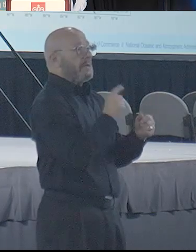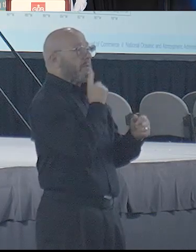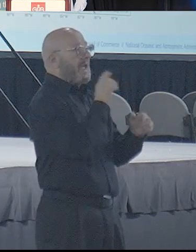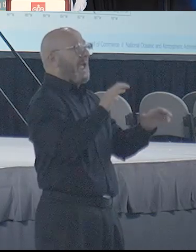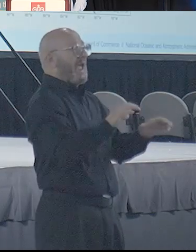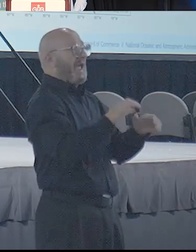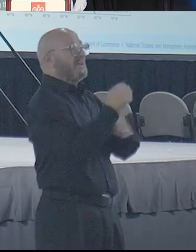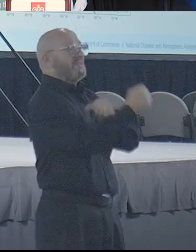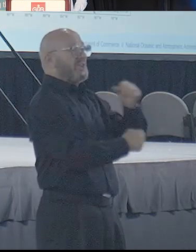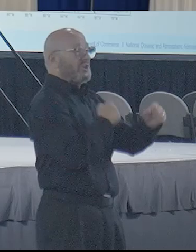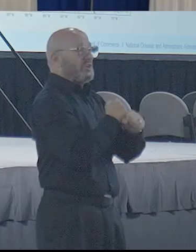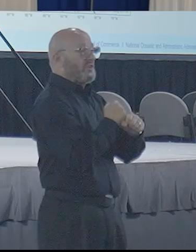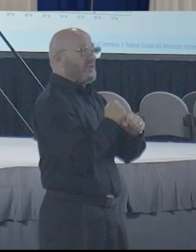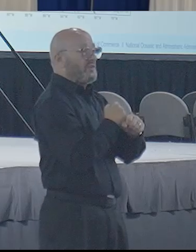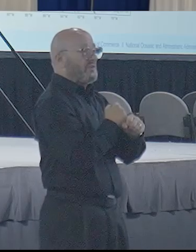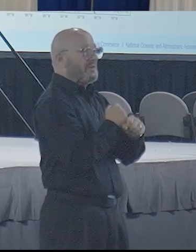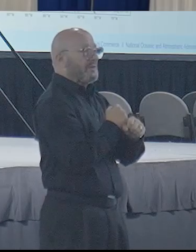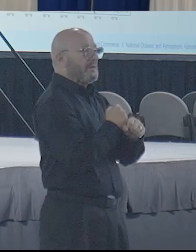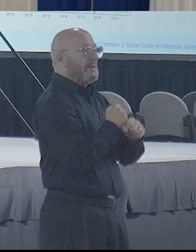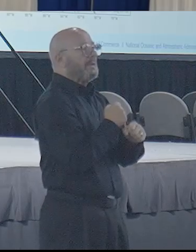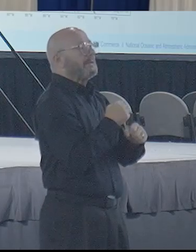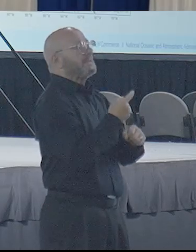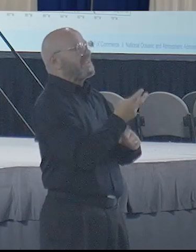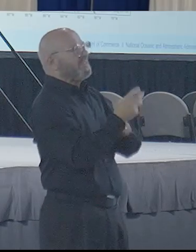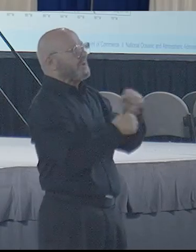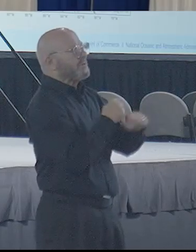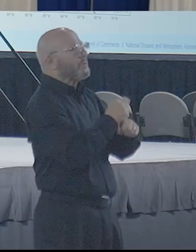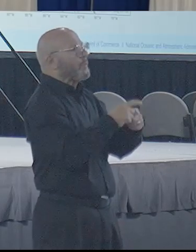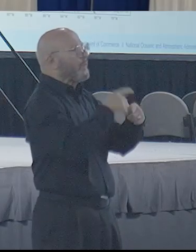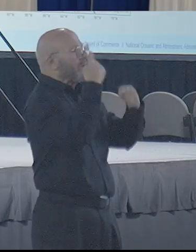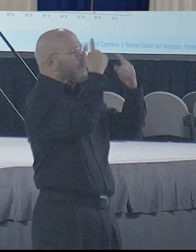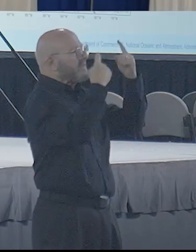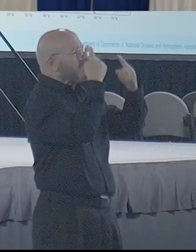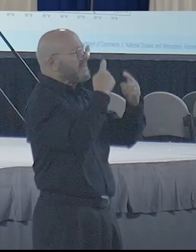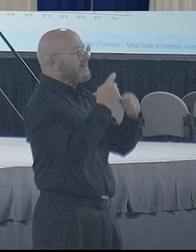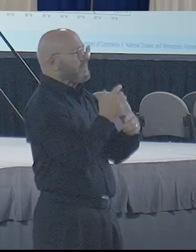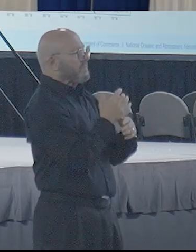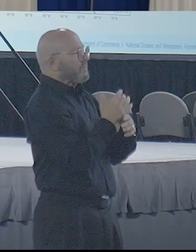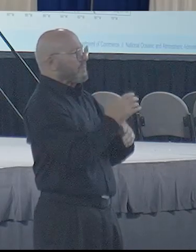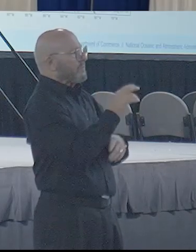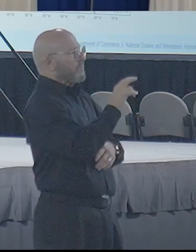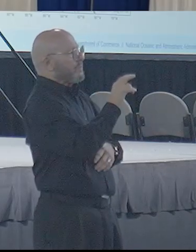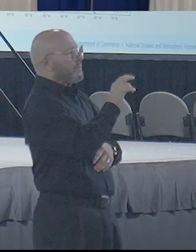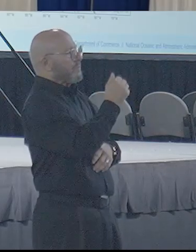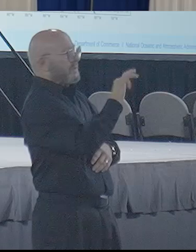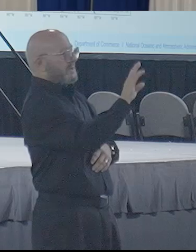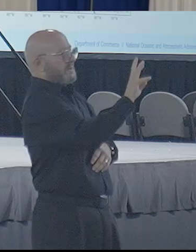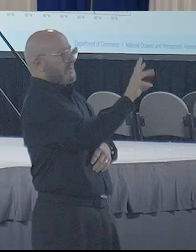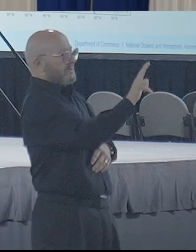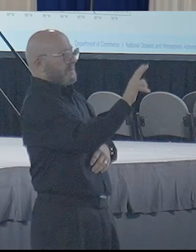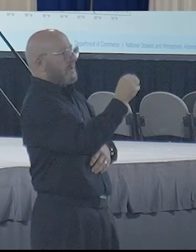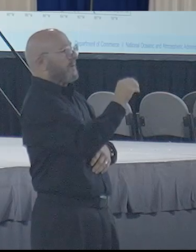year, especially if you consider an active several years, especially when you consider that between 1963